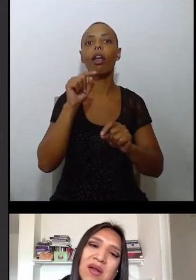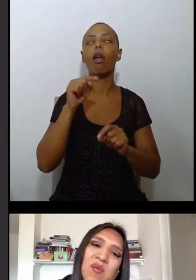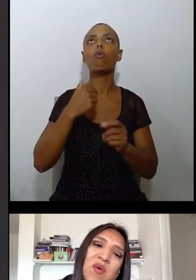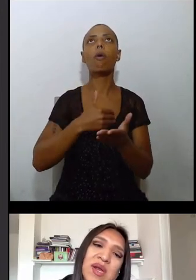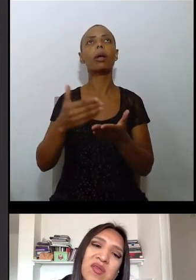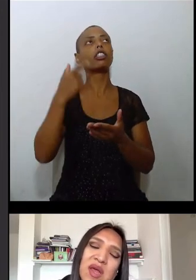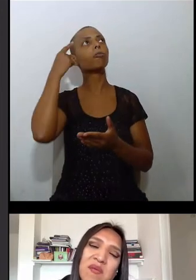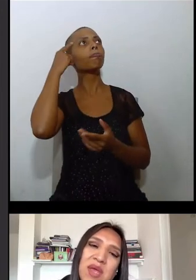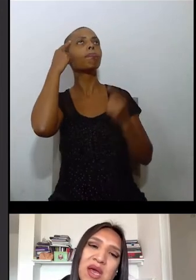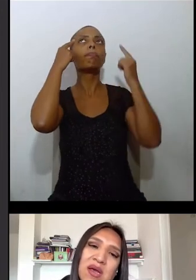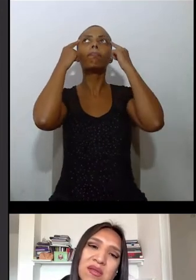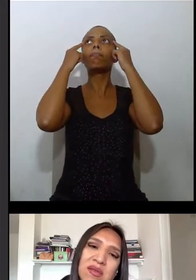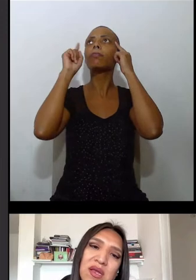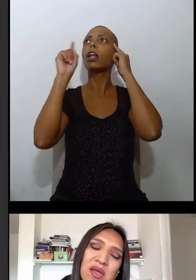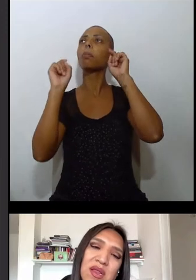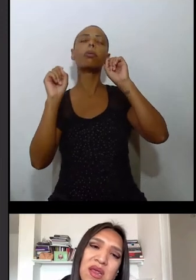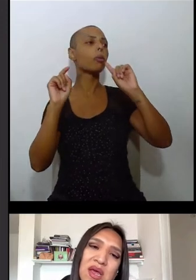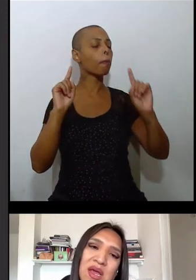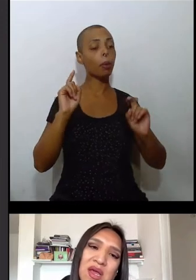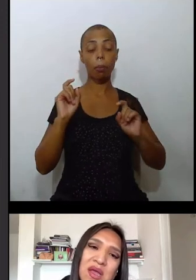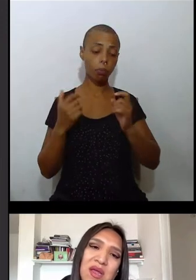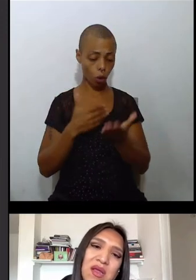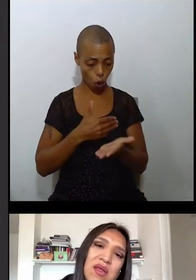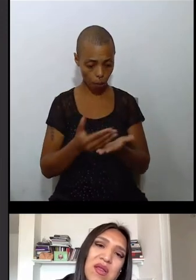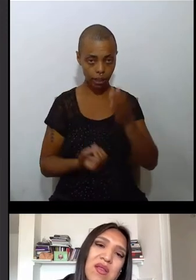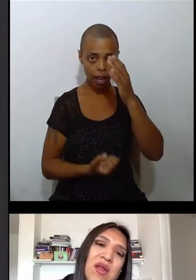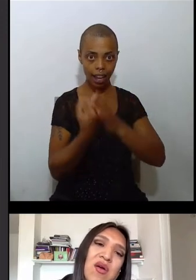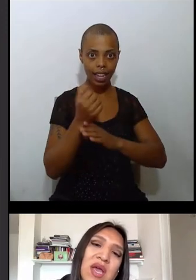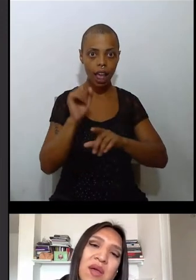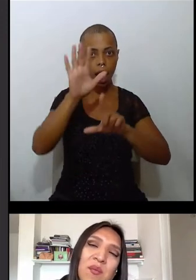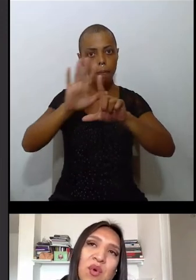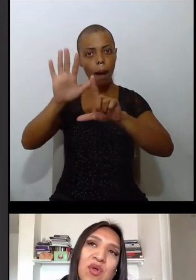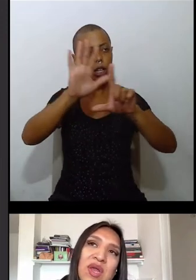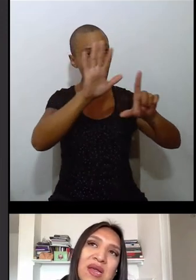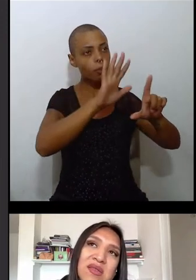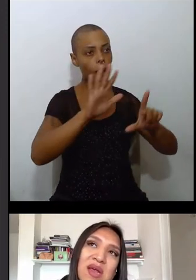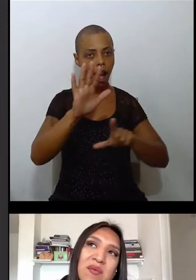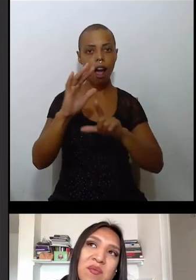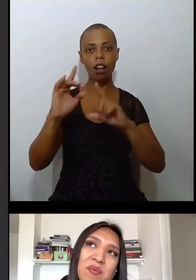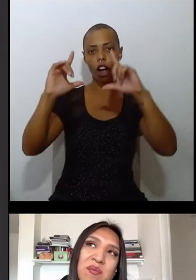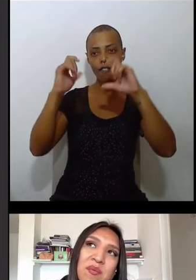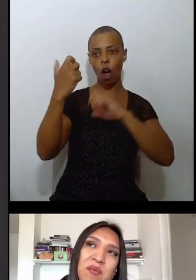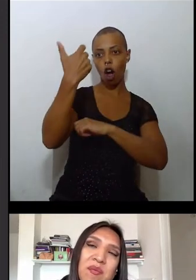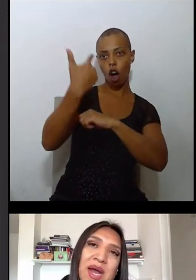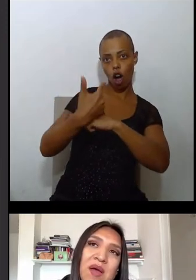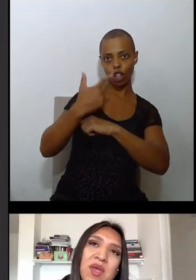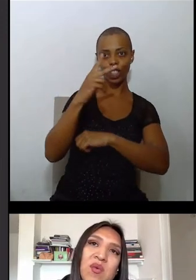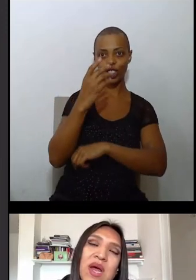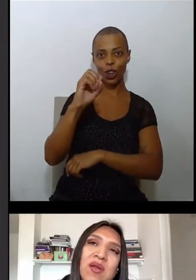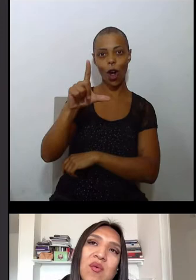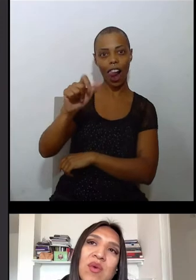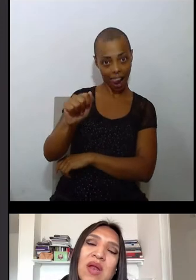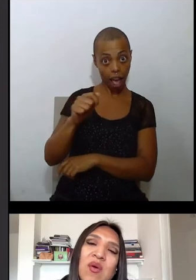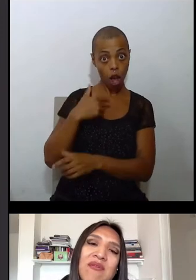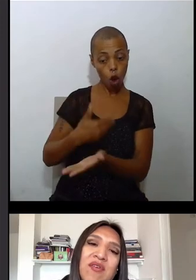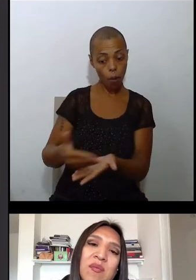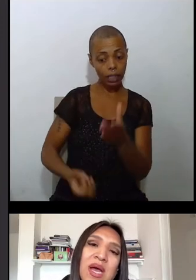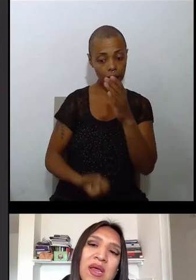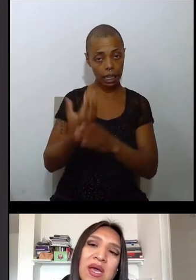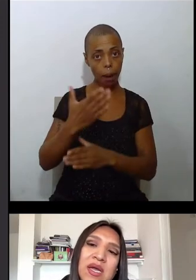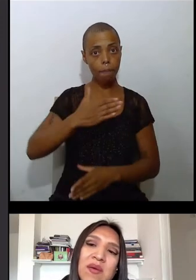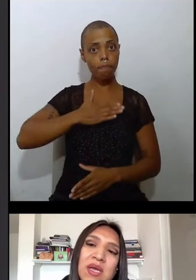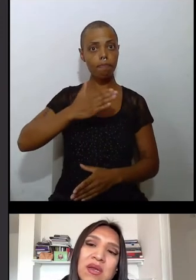country is so as a result of all of those questions I started working on these images to